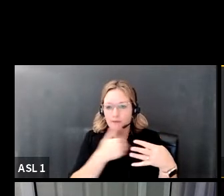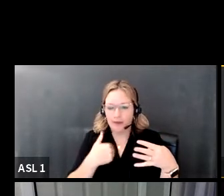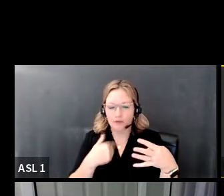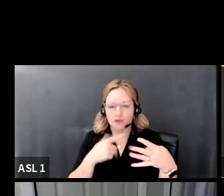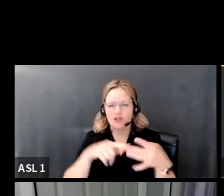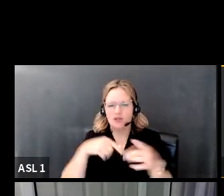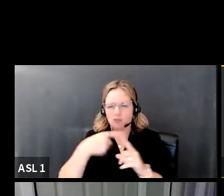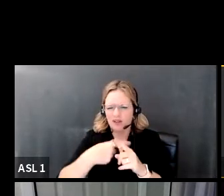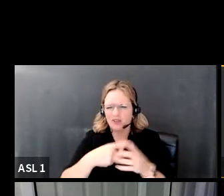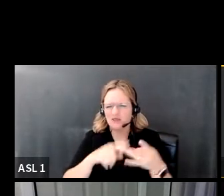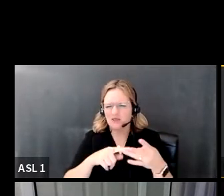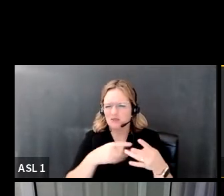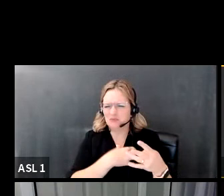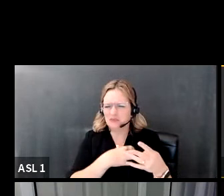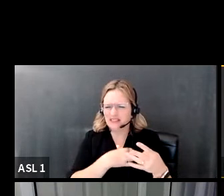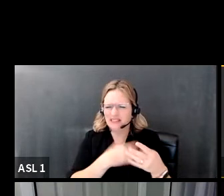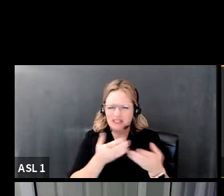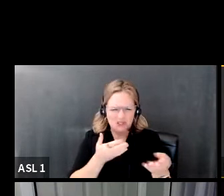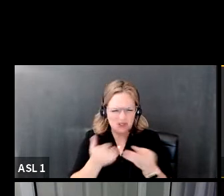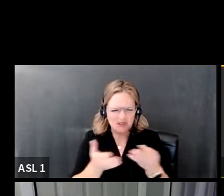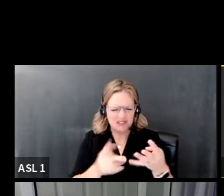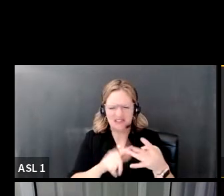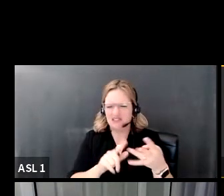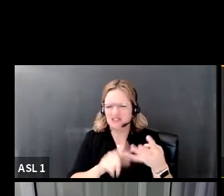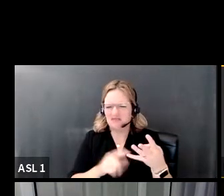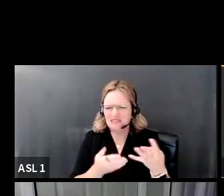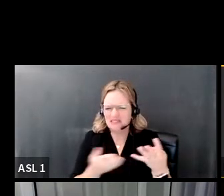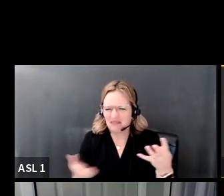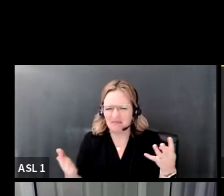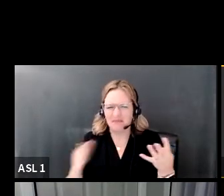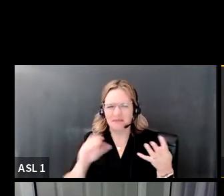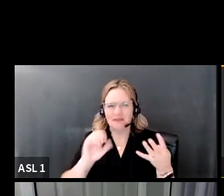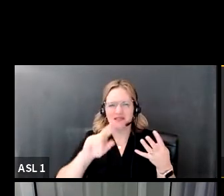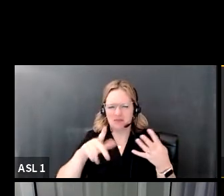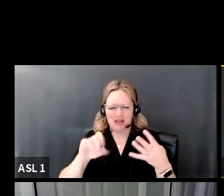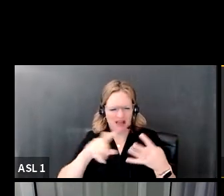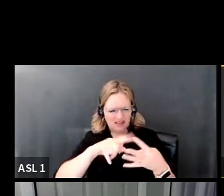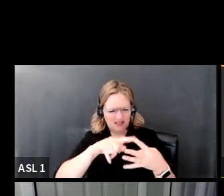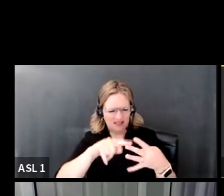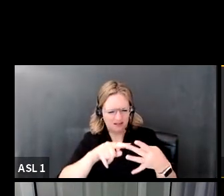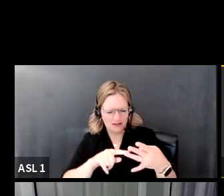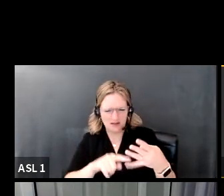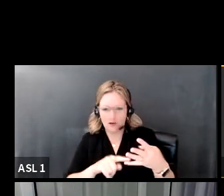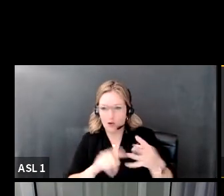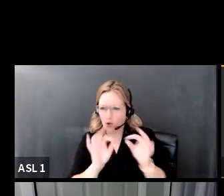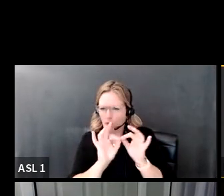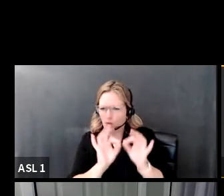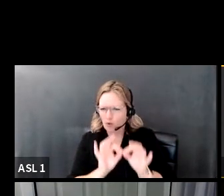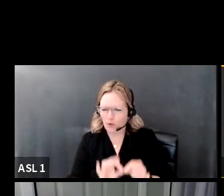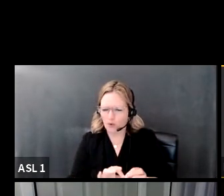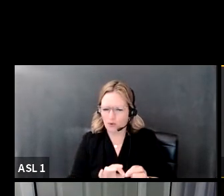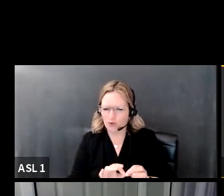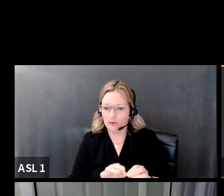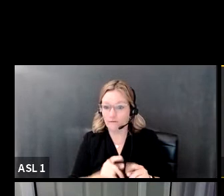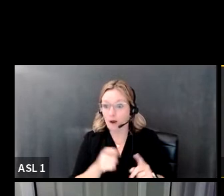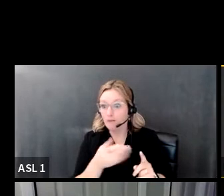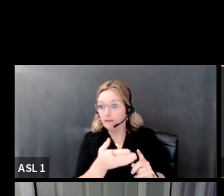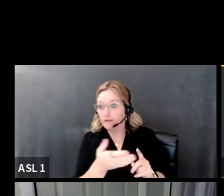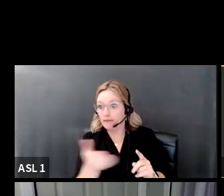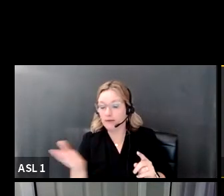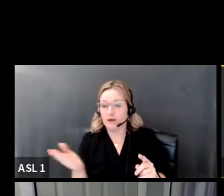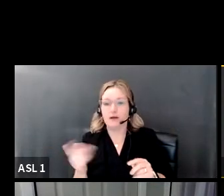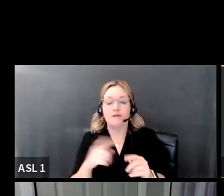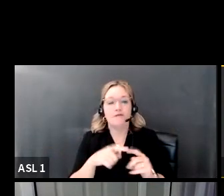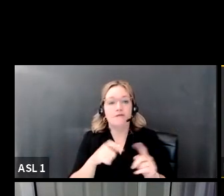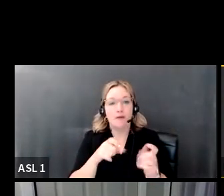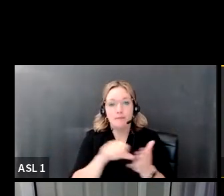police related services and police related supplies those actual numbers that were quoted by the delegates are pulled from page